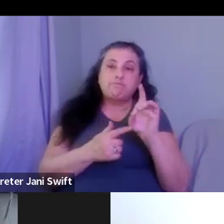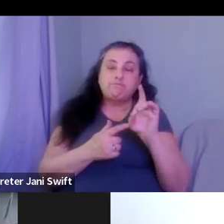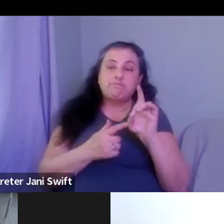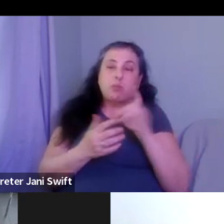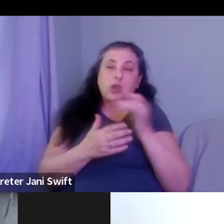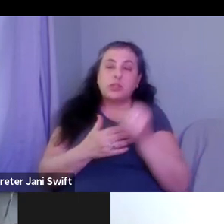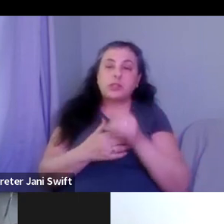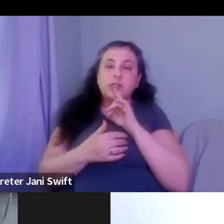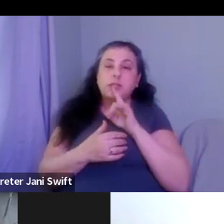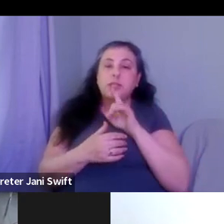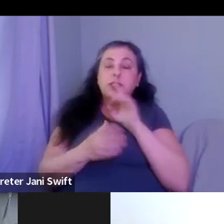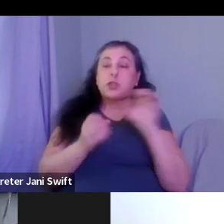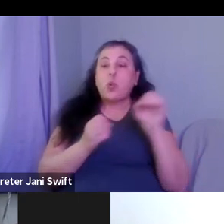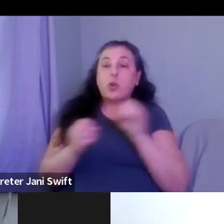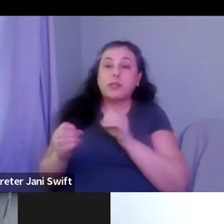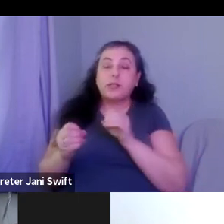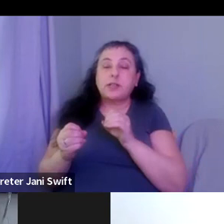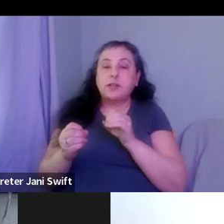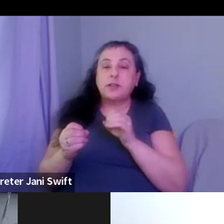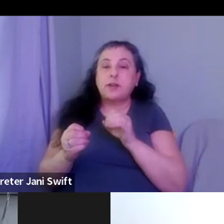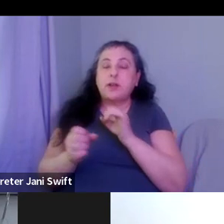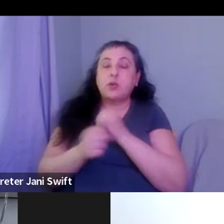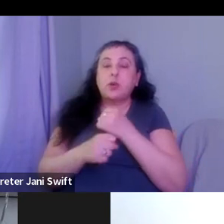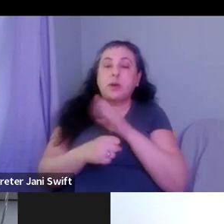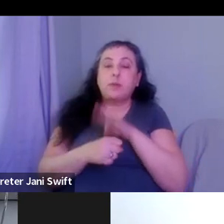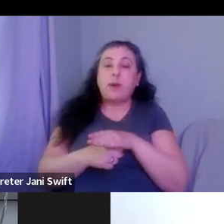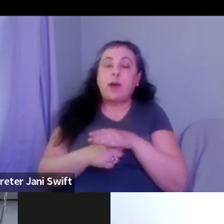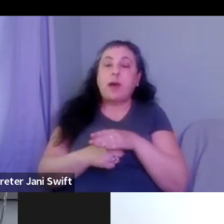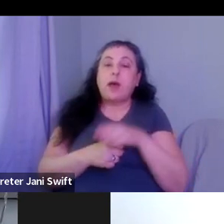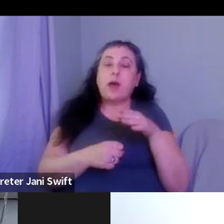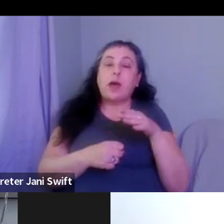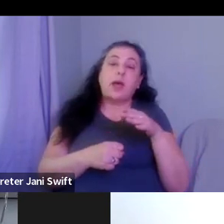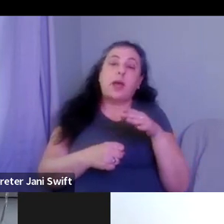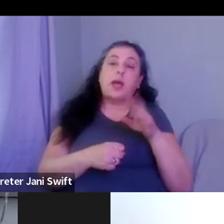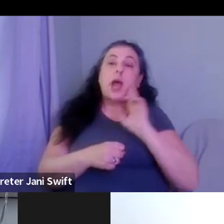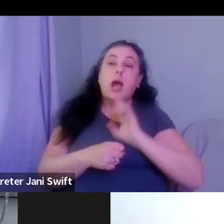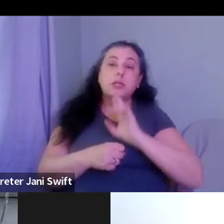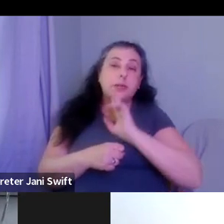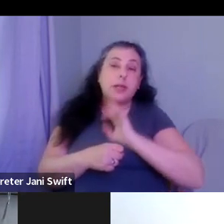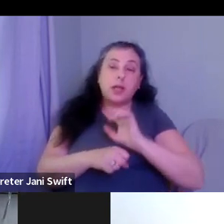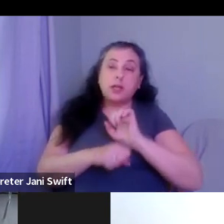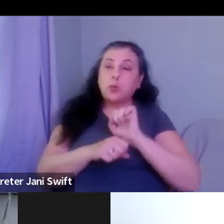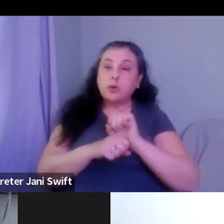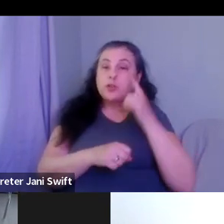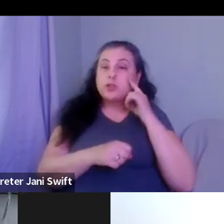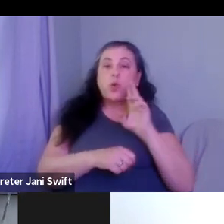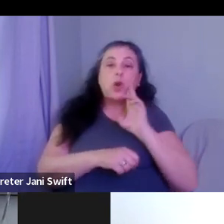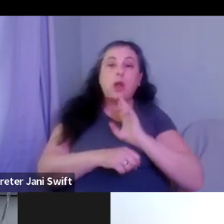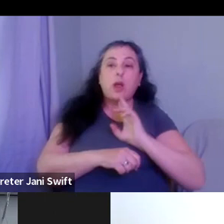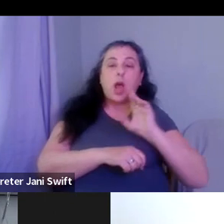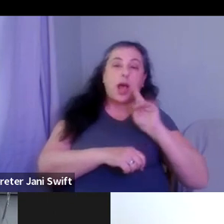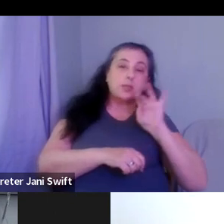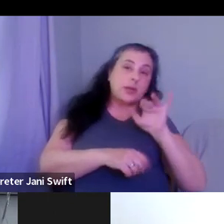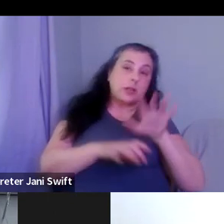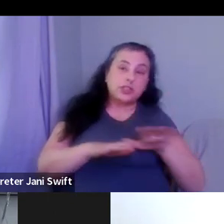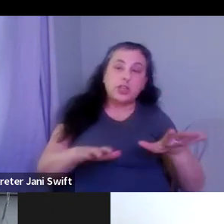CHAD Project was an organization created by hospitality workers for hospitality in Chicago. We're